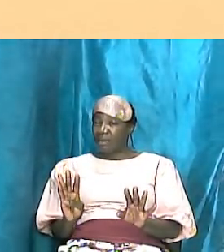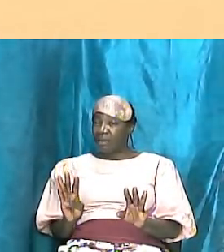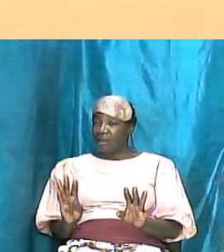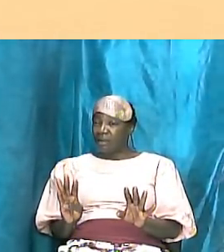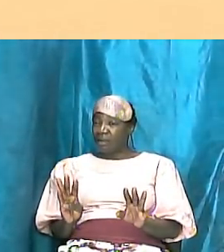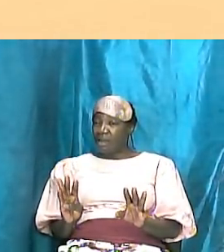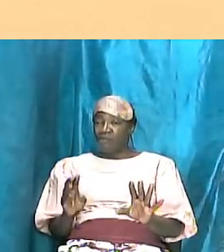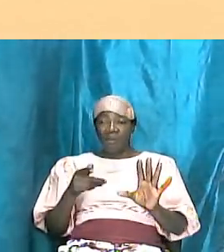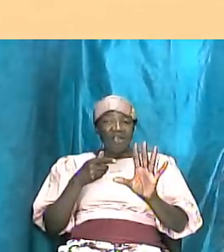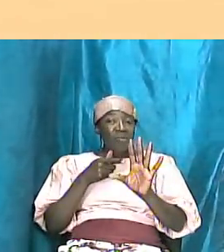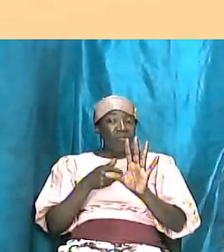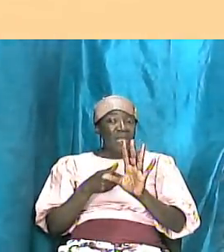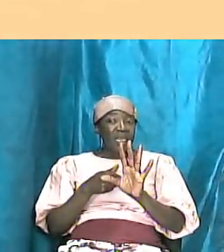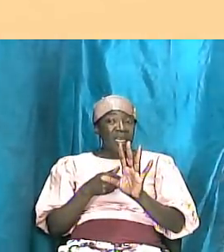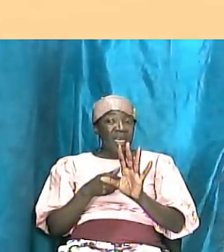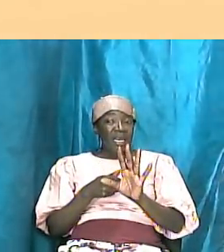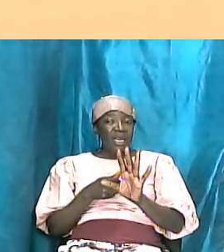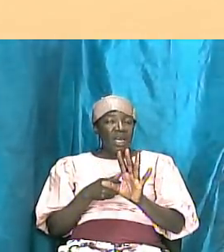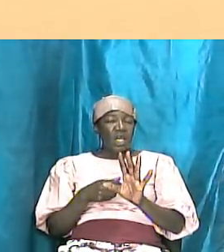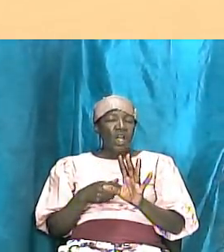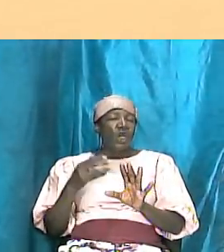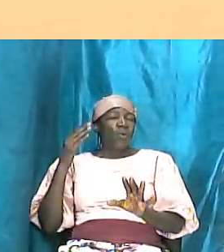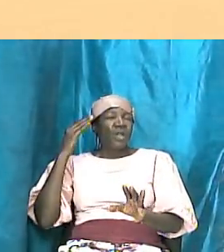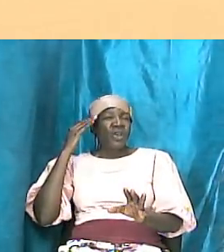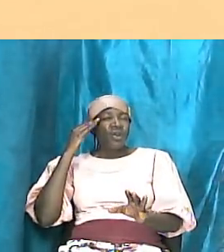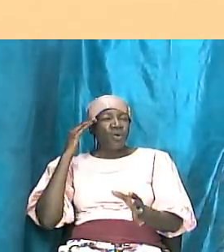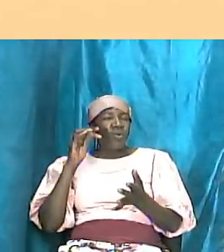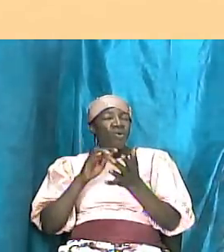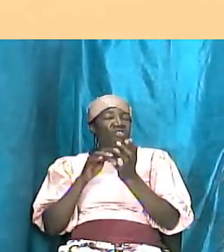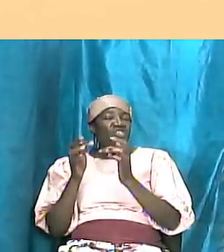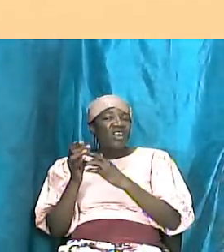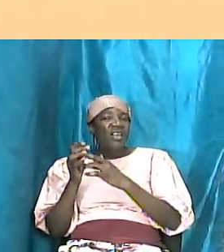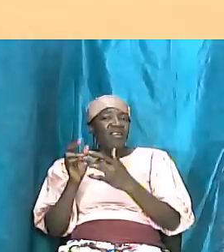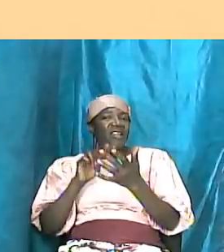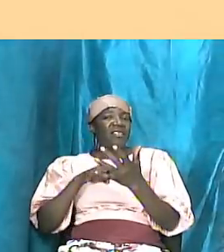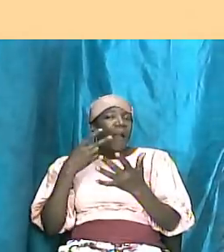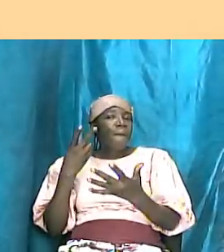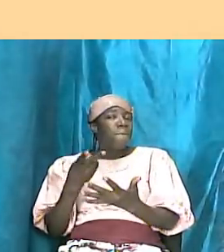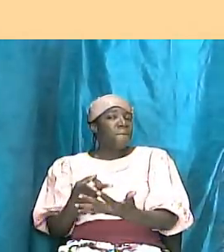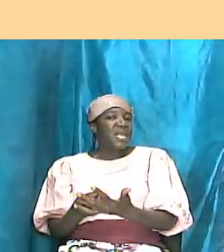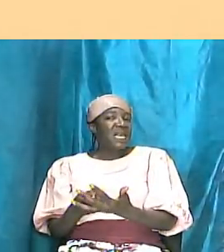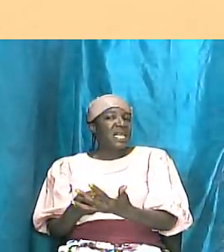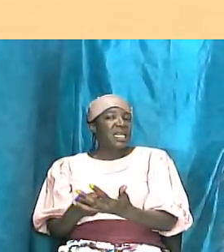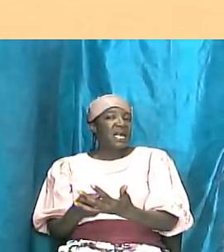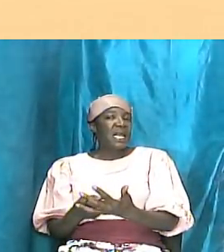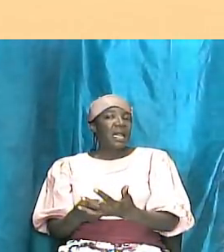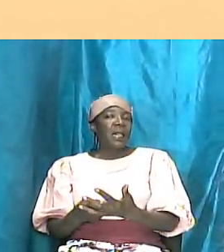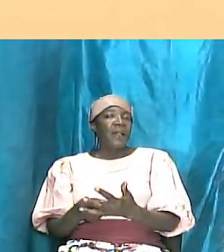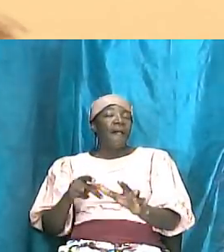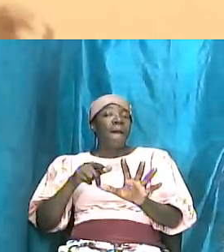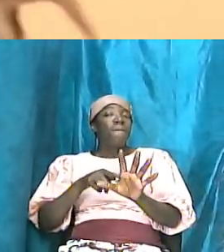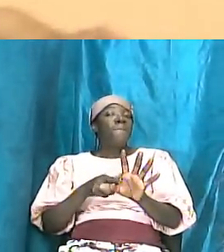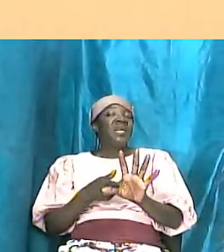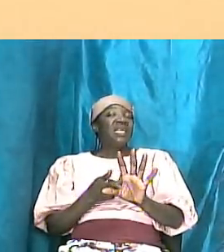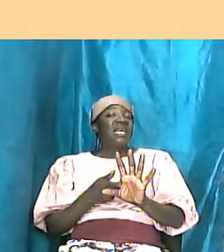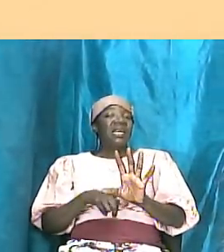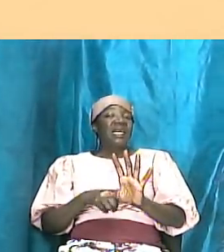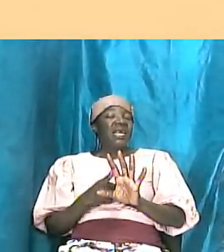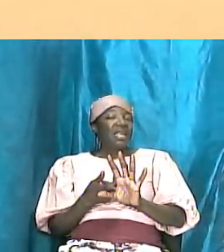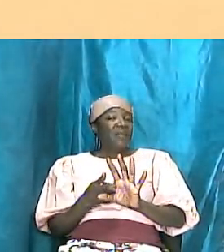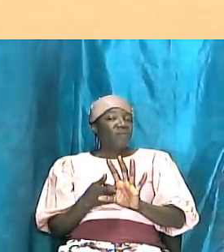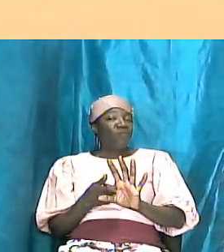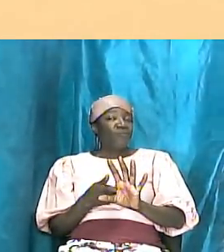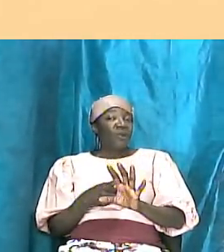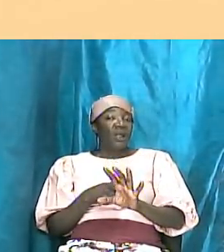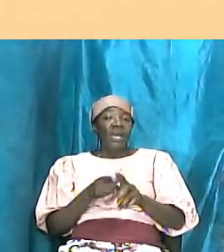pages. We know that Genesis means beginnings. It is a book of beginnings, and it speaks to all the things. We have gone through them